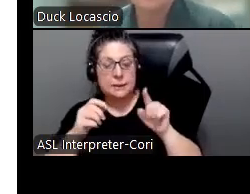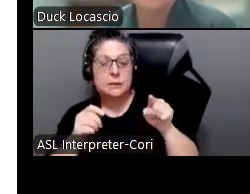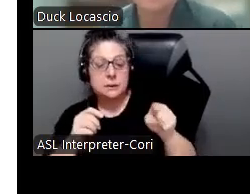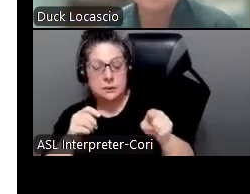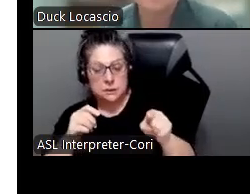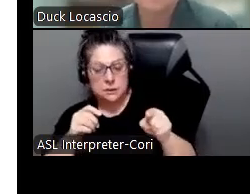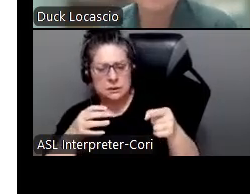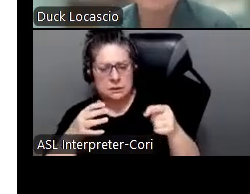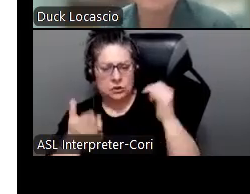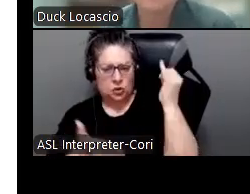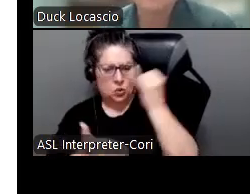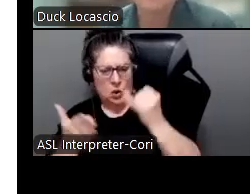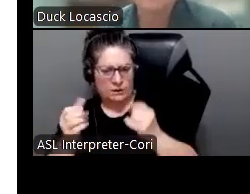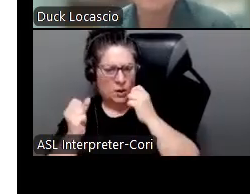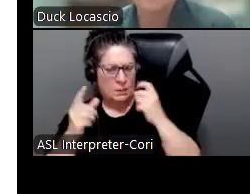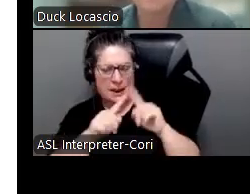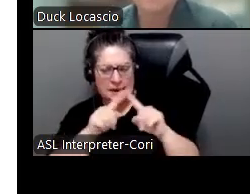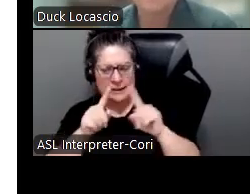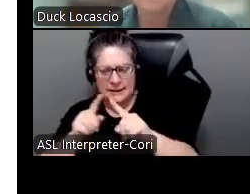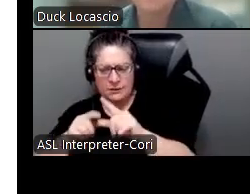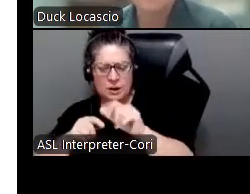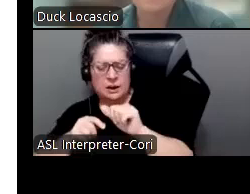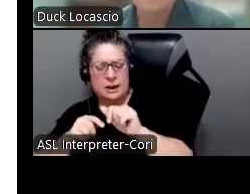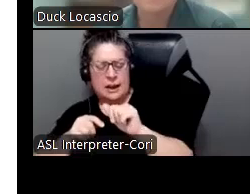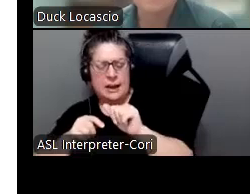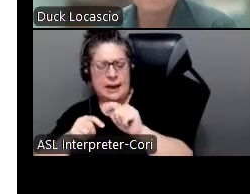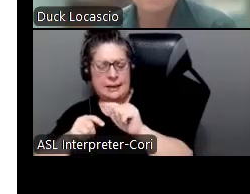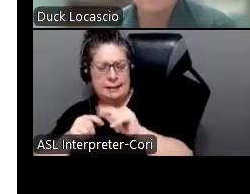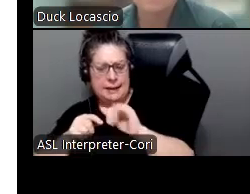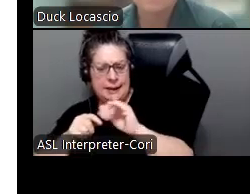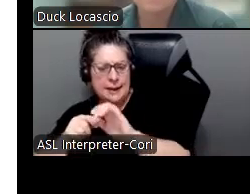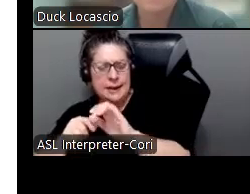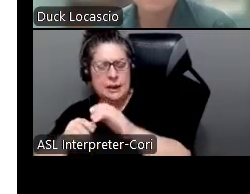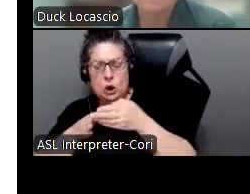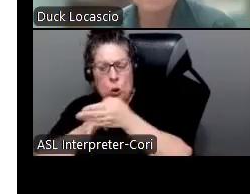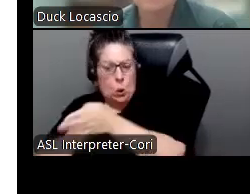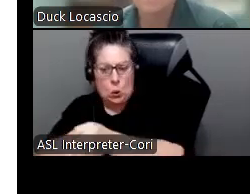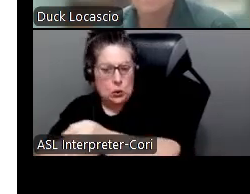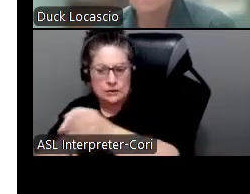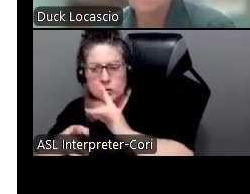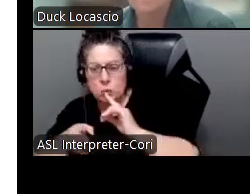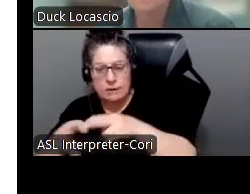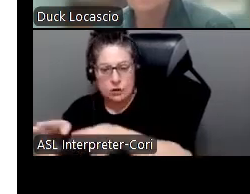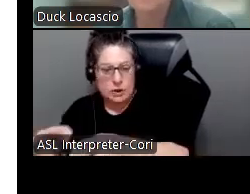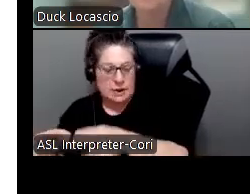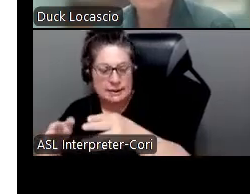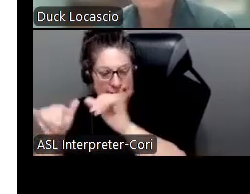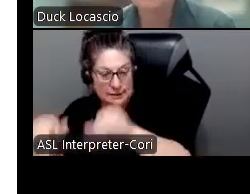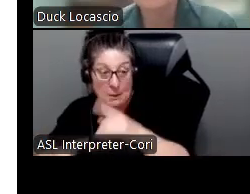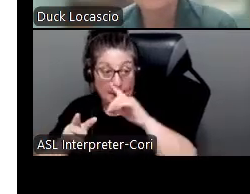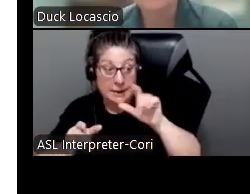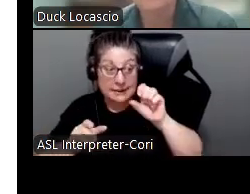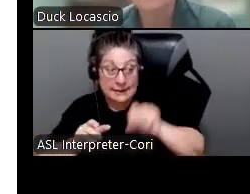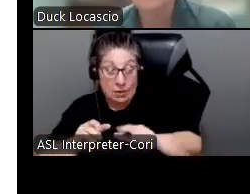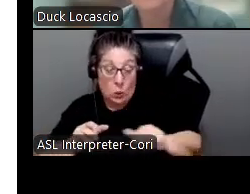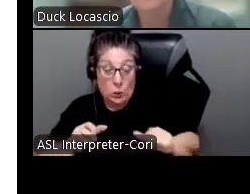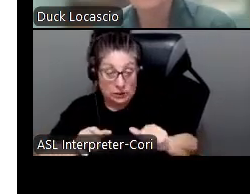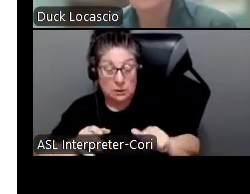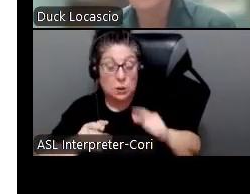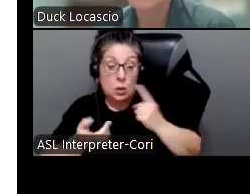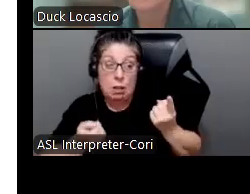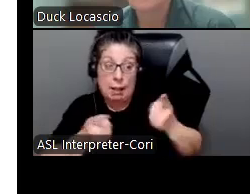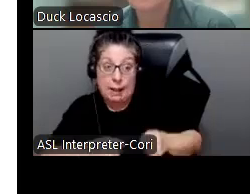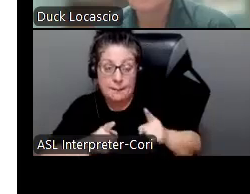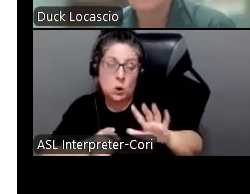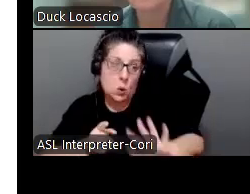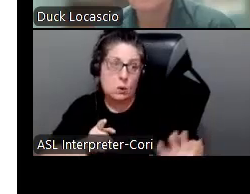of Atlantic coast riverine systems showing how this occurs. And you may be in South Louisiana and this happens over a